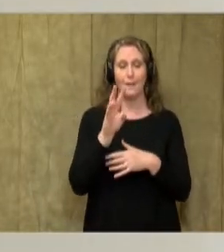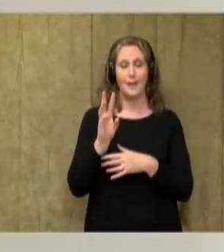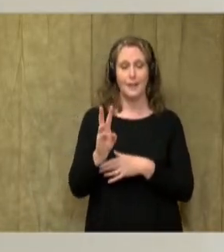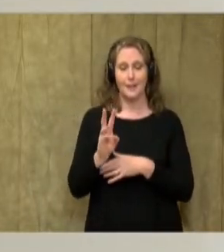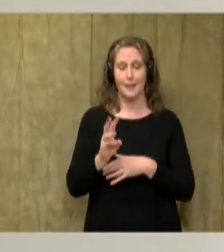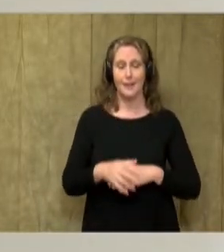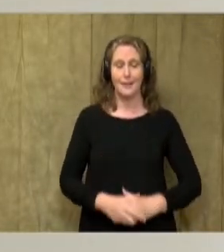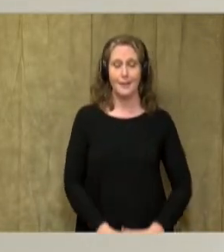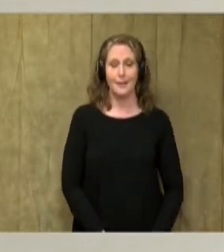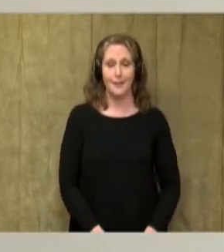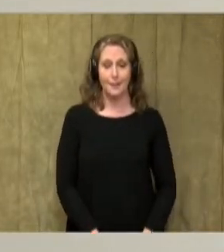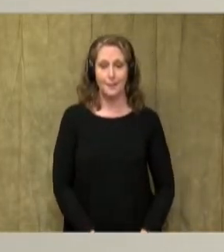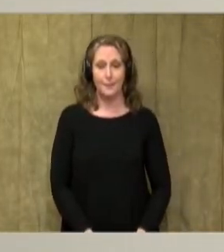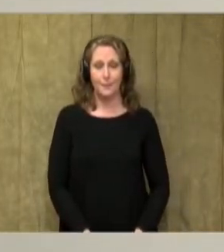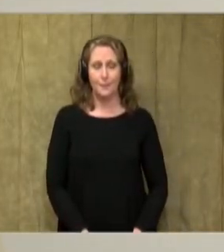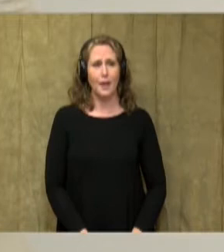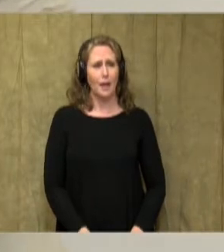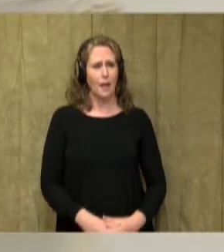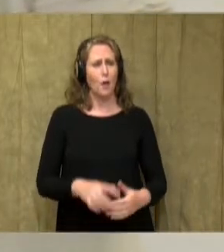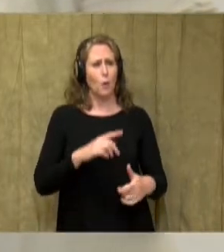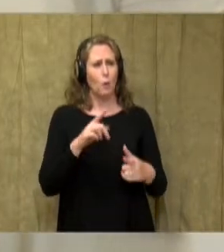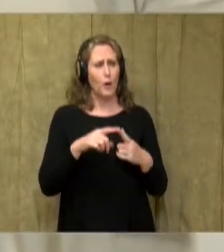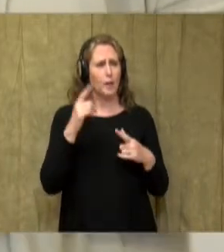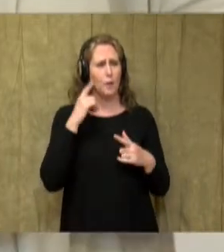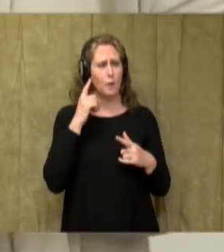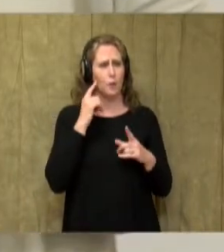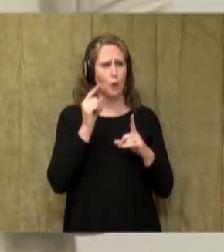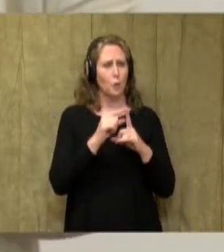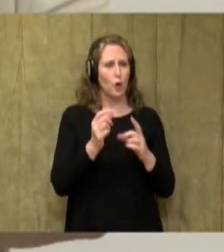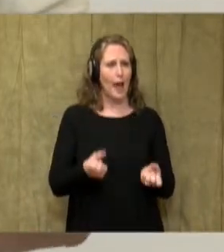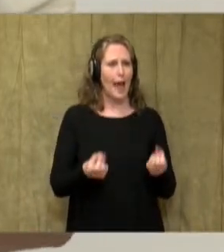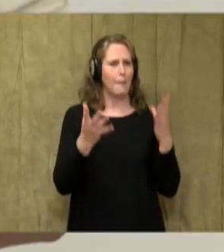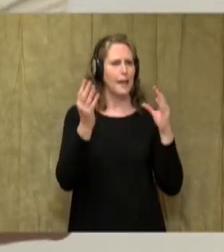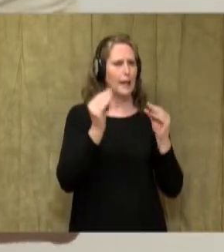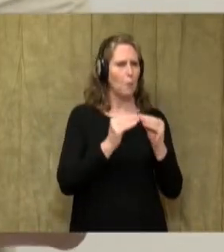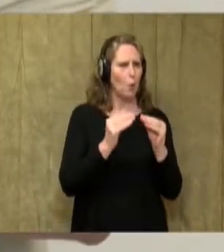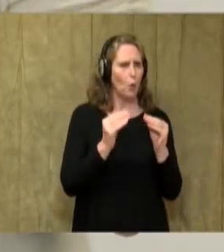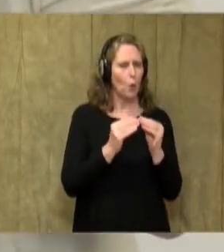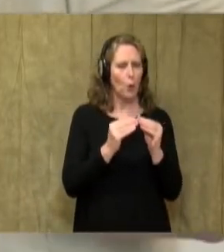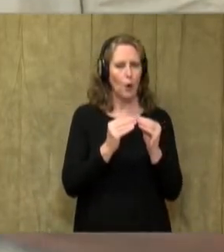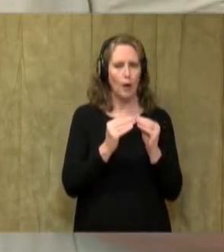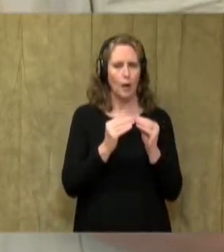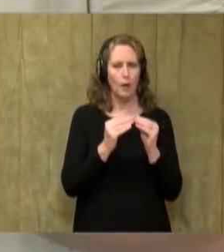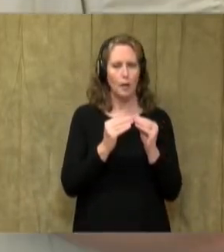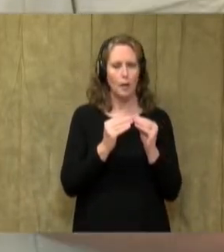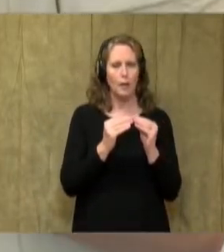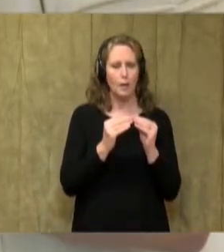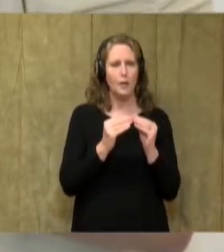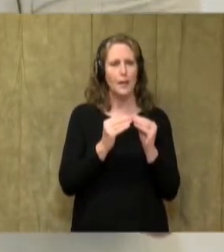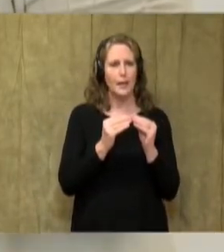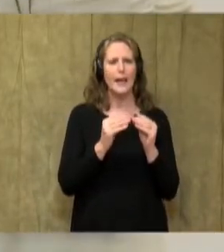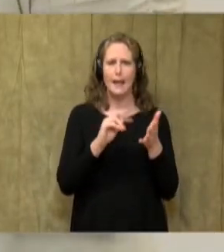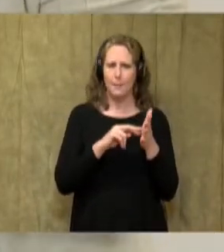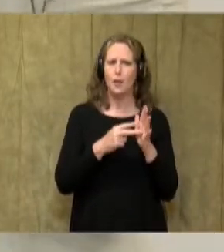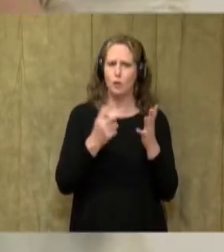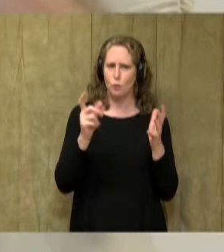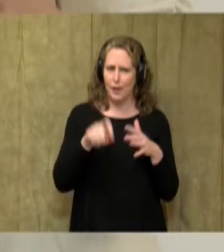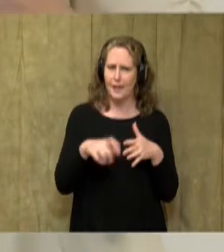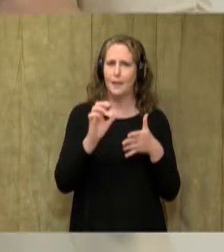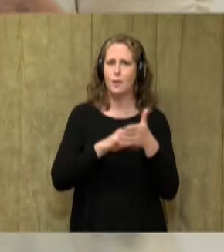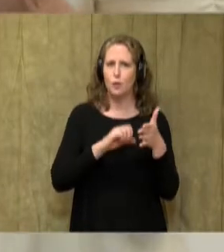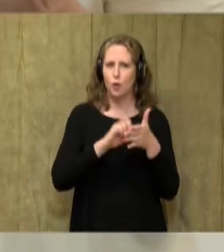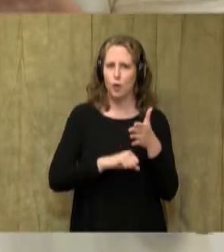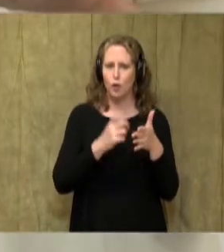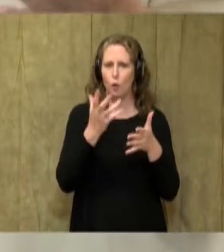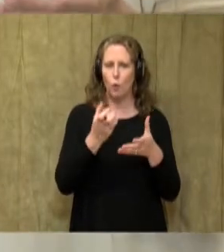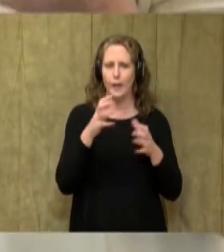276. A lot of times when you hear those words, how many more, a lot of times it's going to want you to subtract because you're trying to find